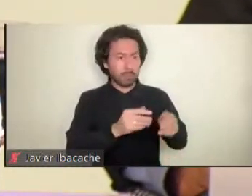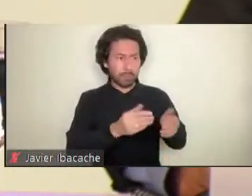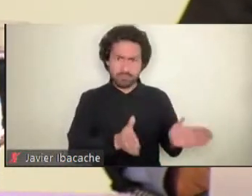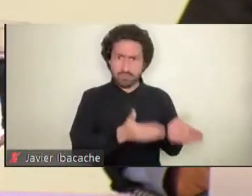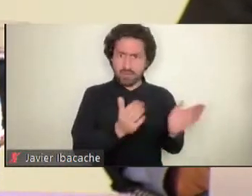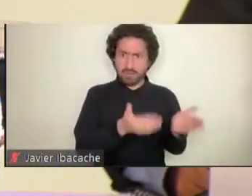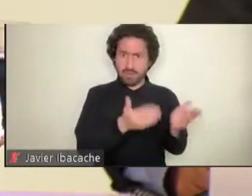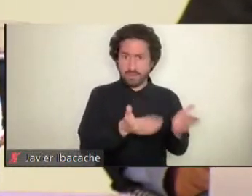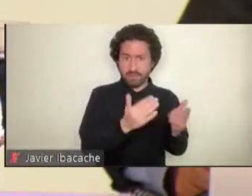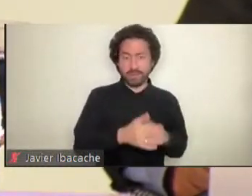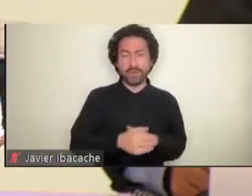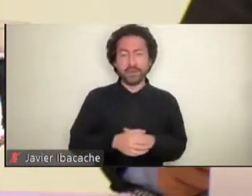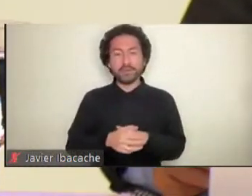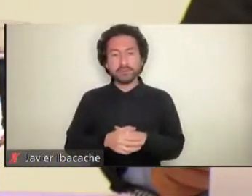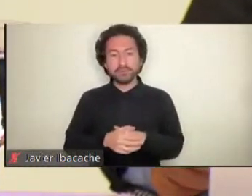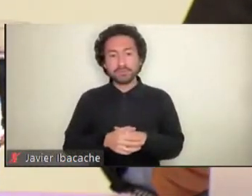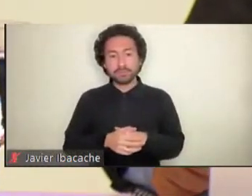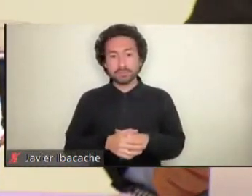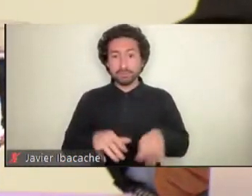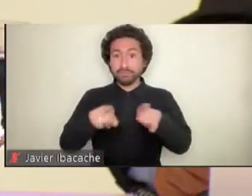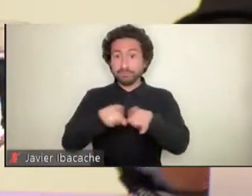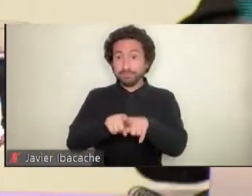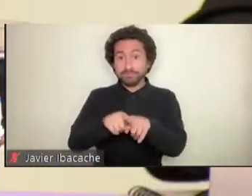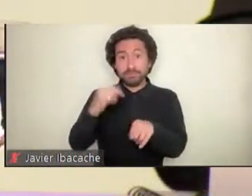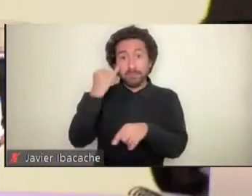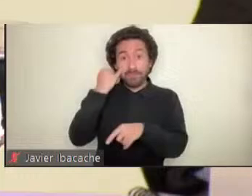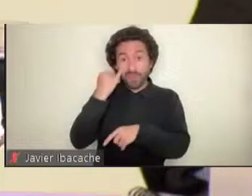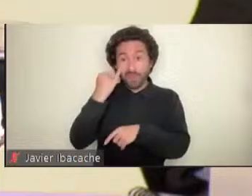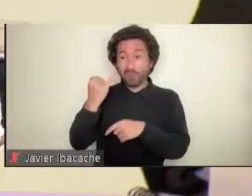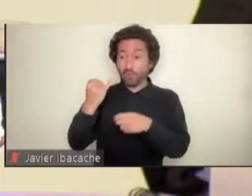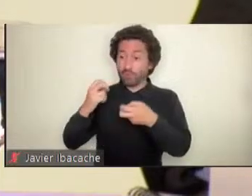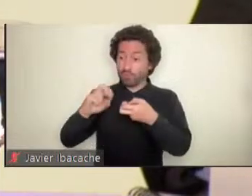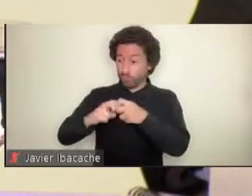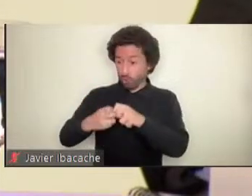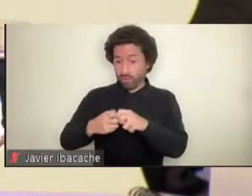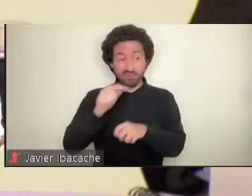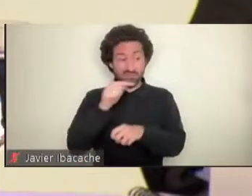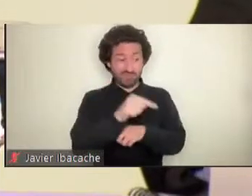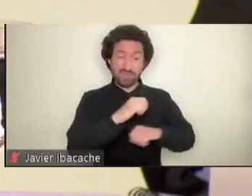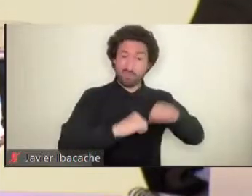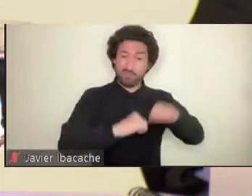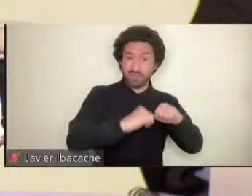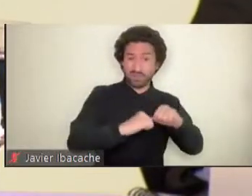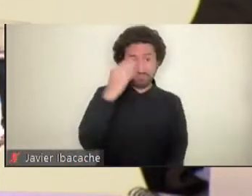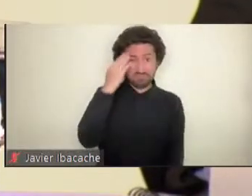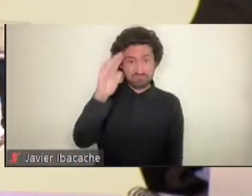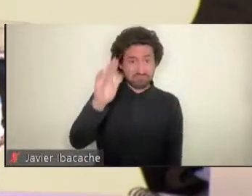that work. And when the firm